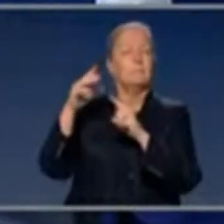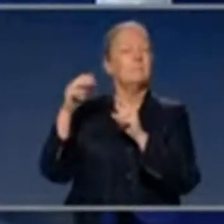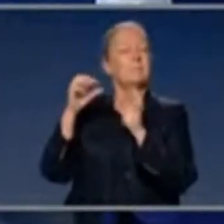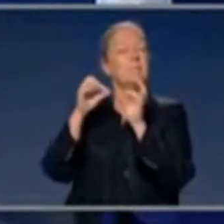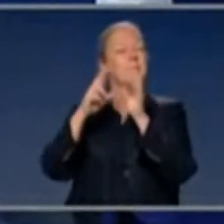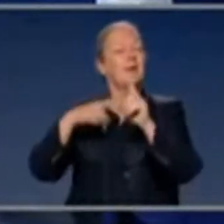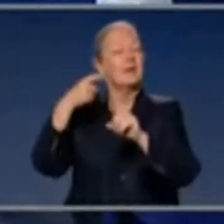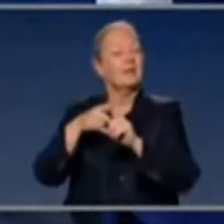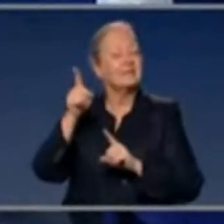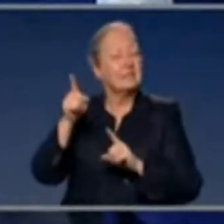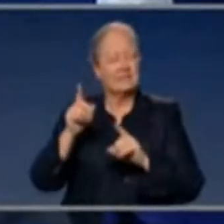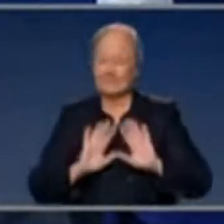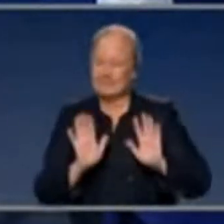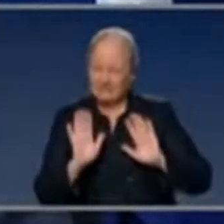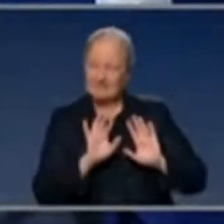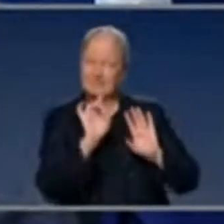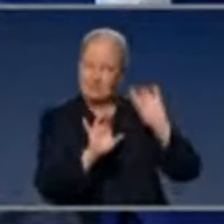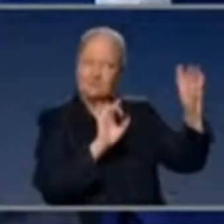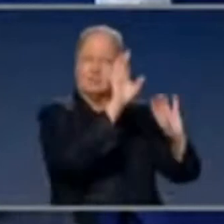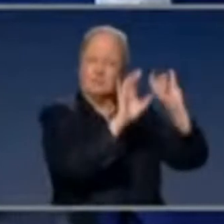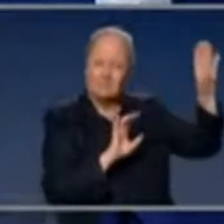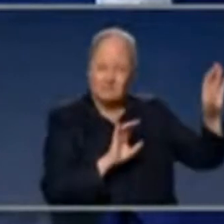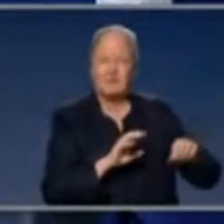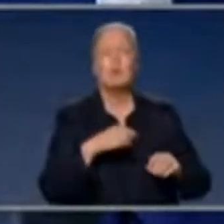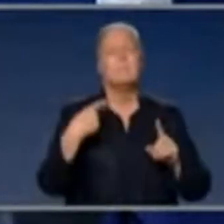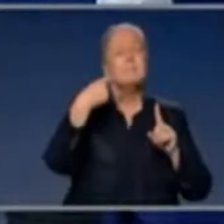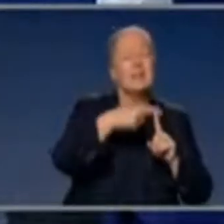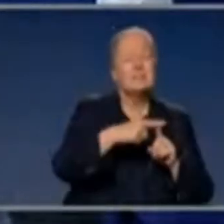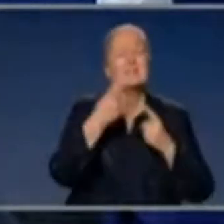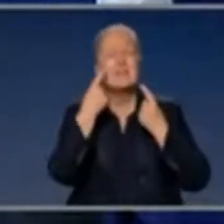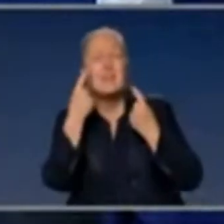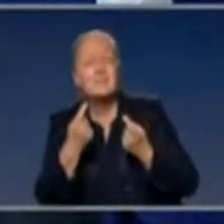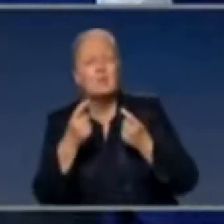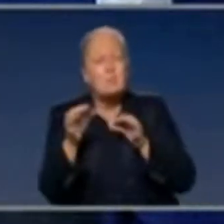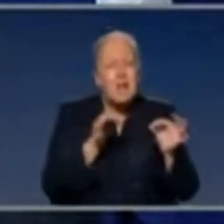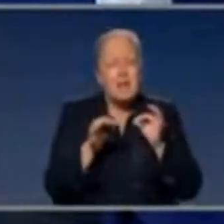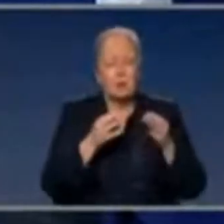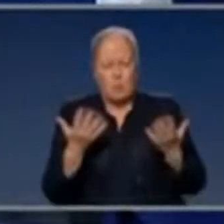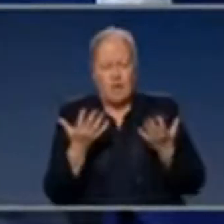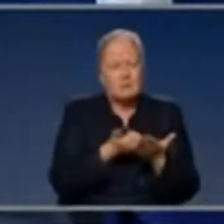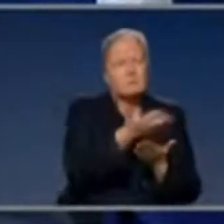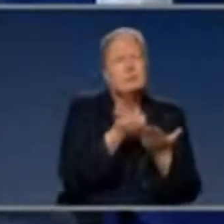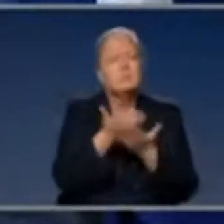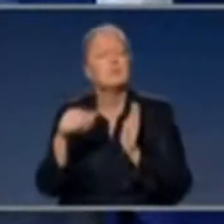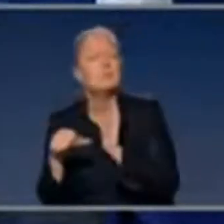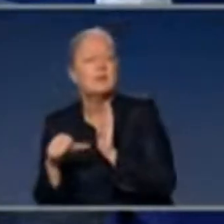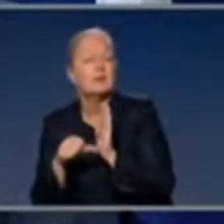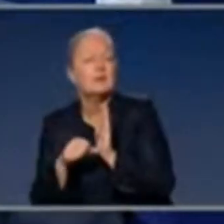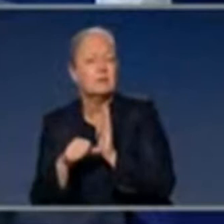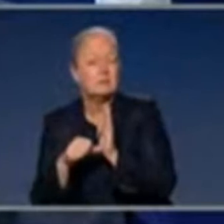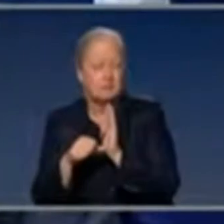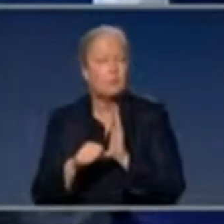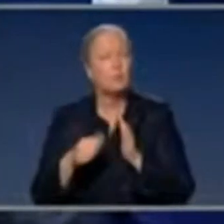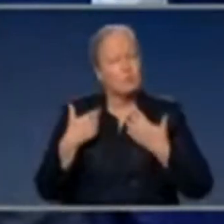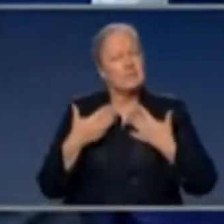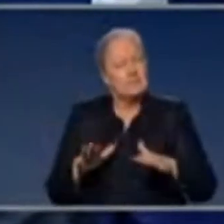to be purposeful. It needs to be targeted. It needs to go where it's going to have the best effect. We had a very good discussion about that,